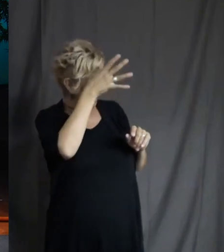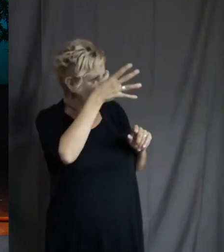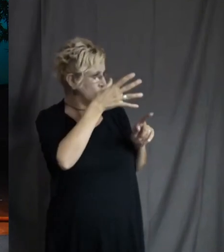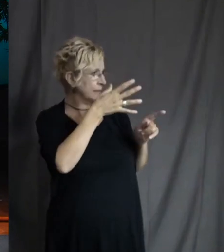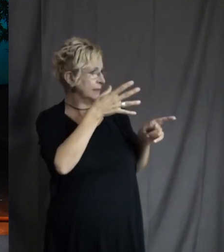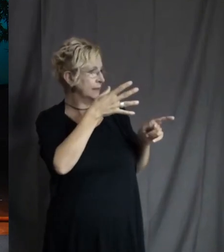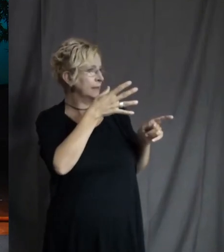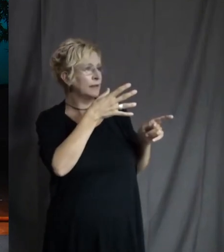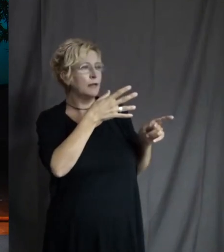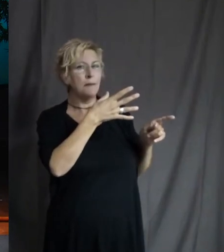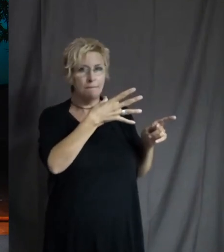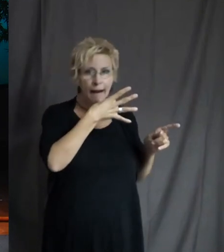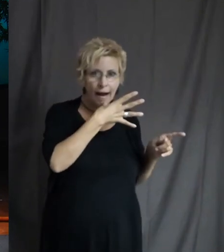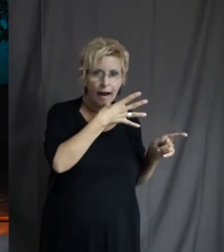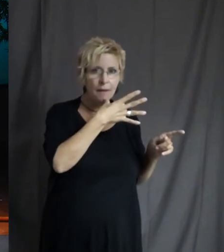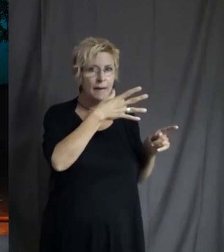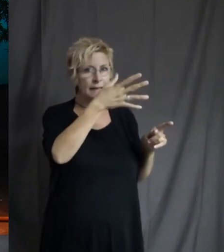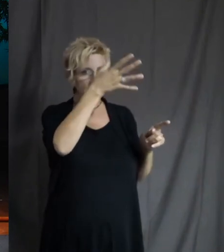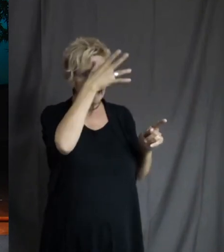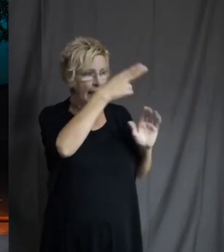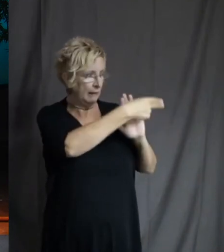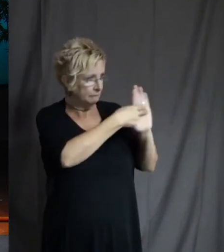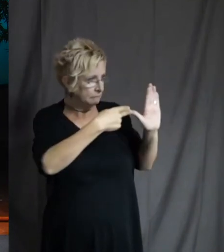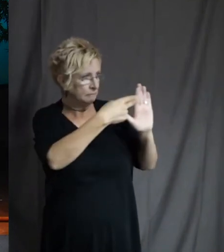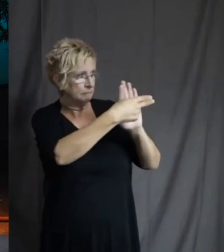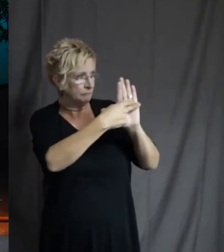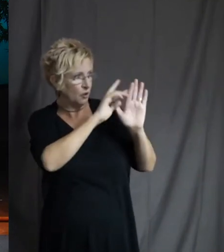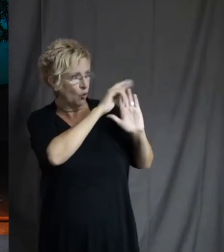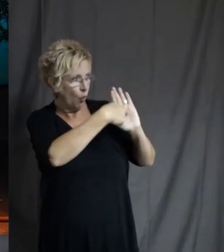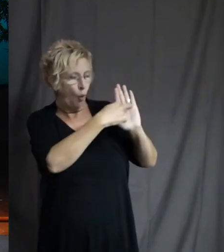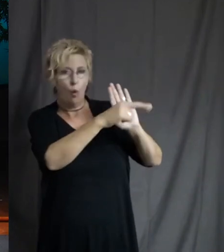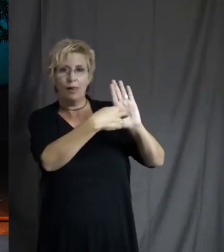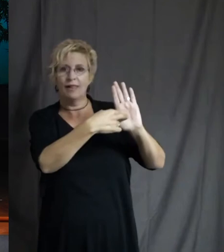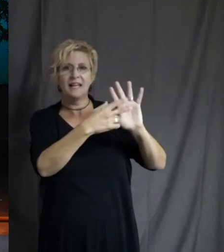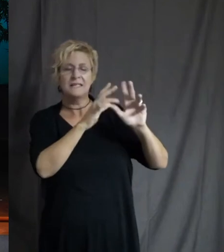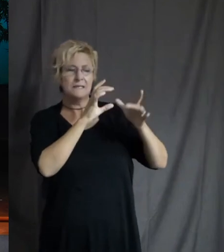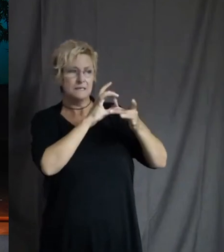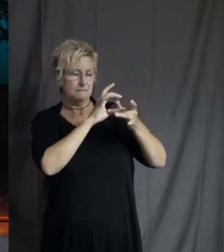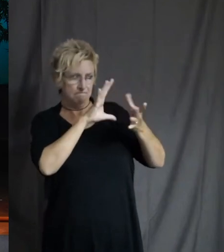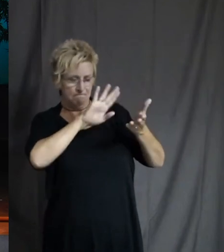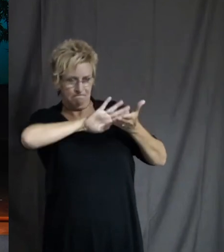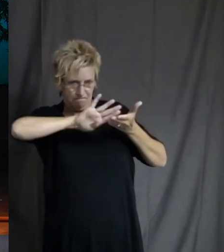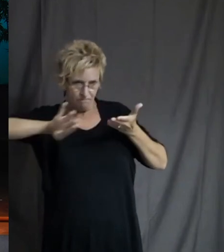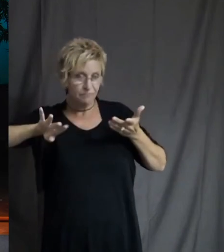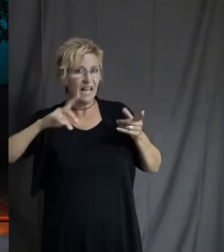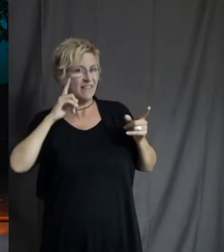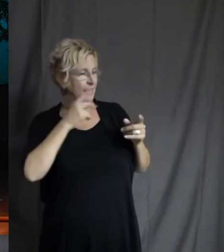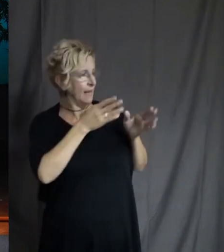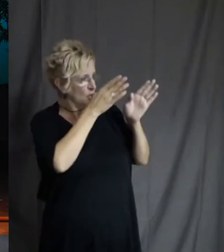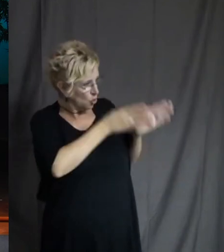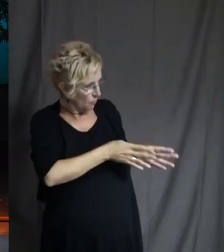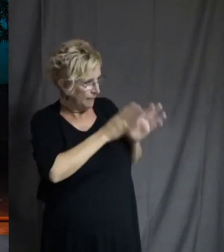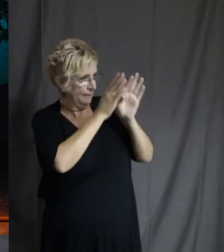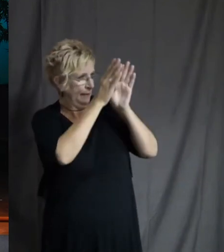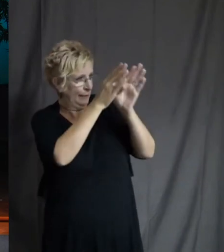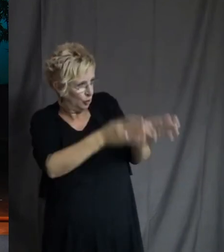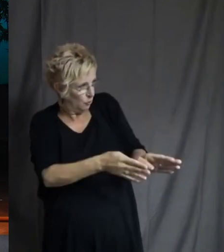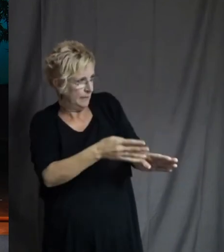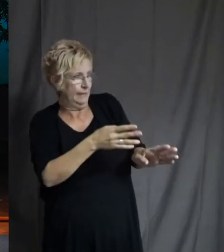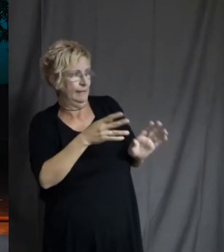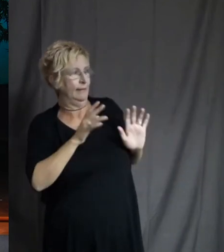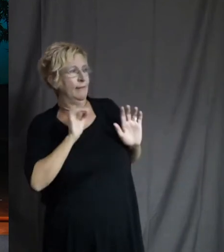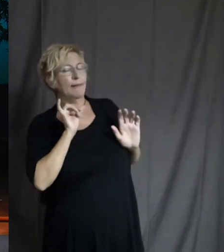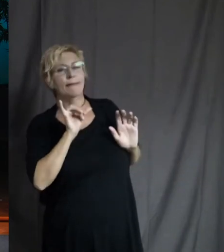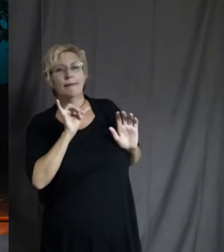mom and dad and begin to see them as real, actual human beings. And it wasn't until I